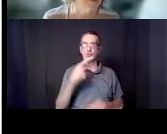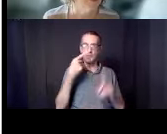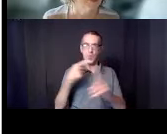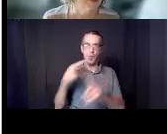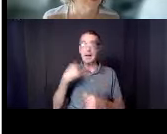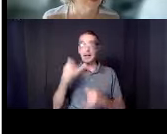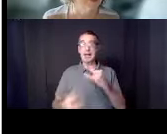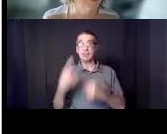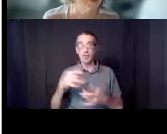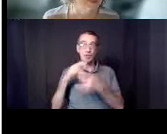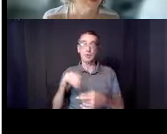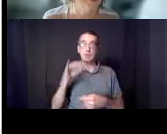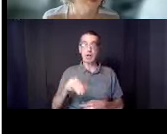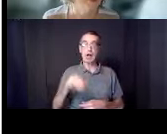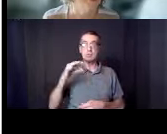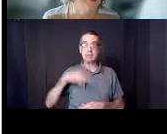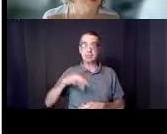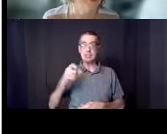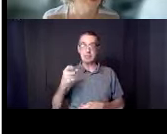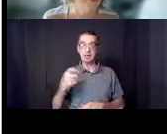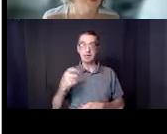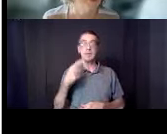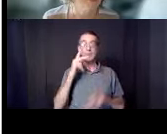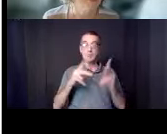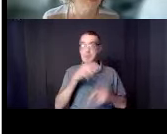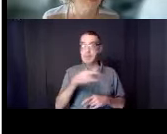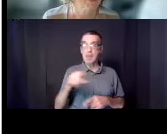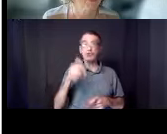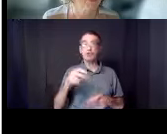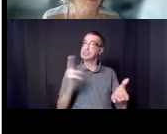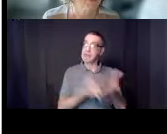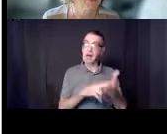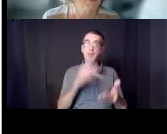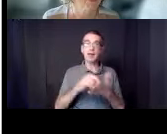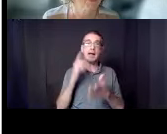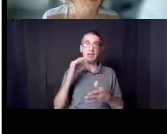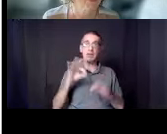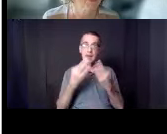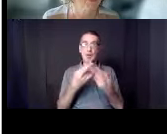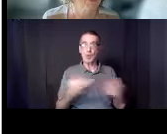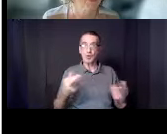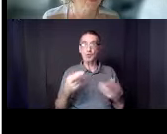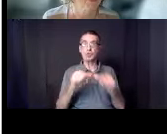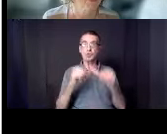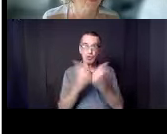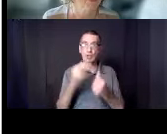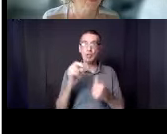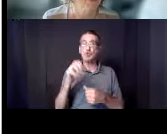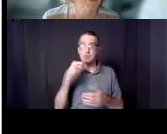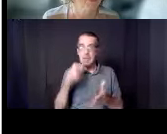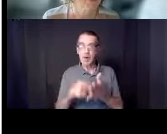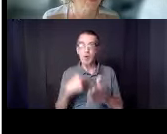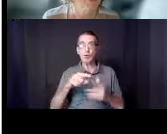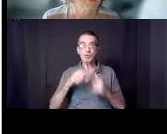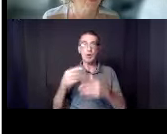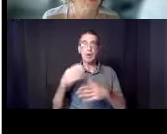last one in terms of the child tax credit. Folks should sign up for the California Family Resource Association newsletter. We are starting